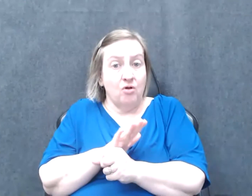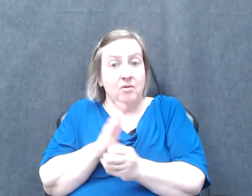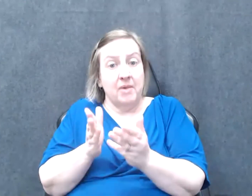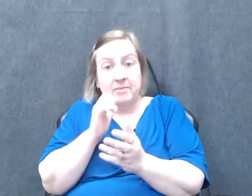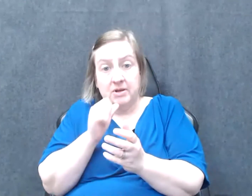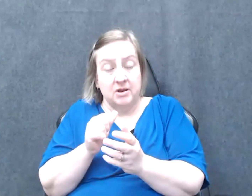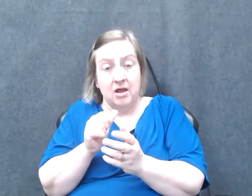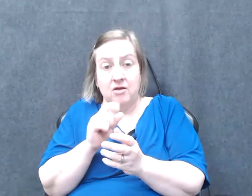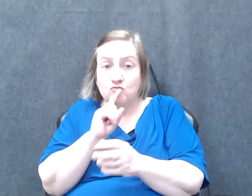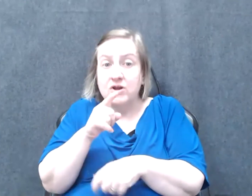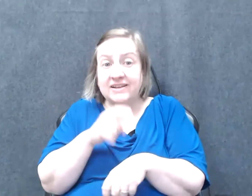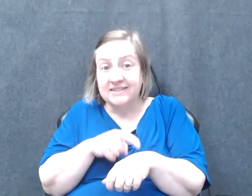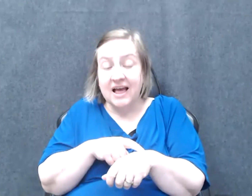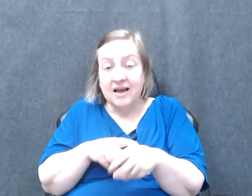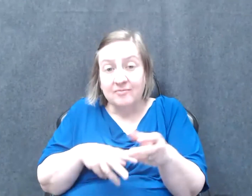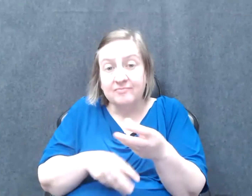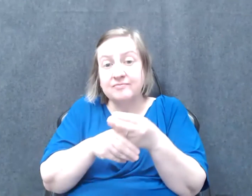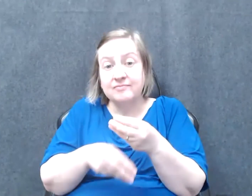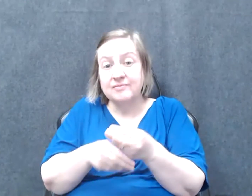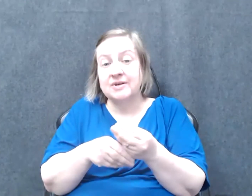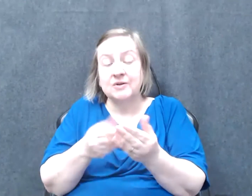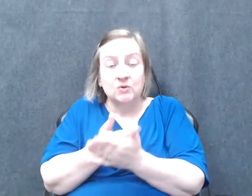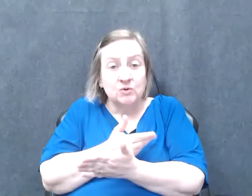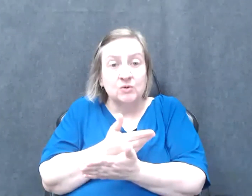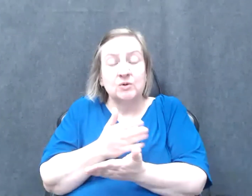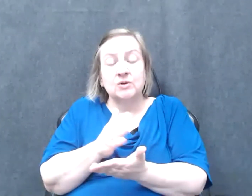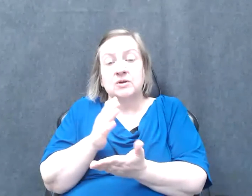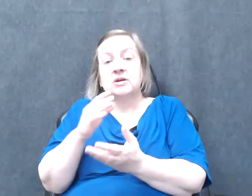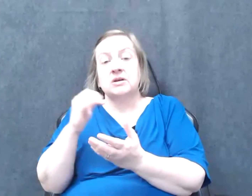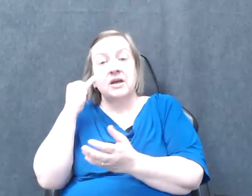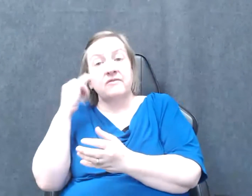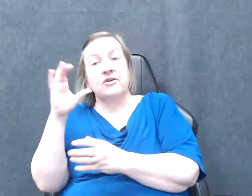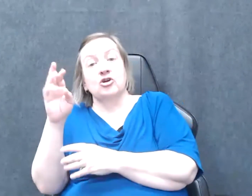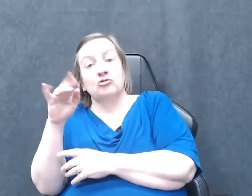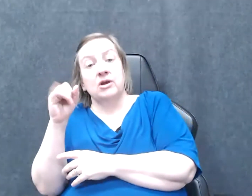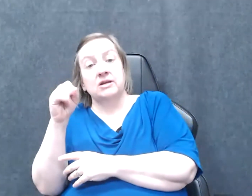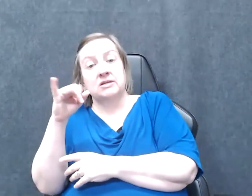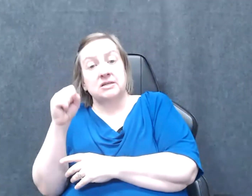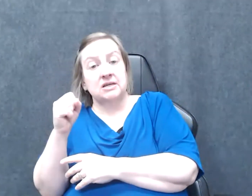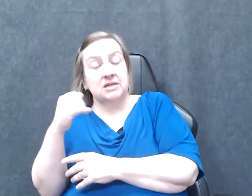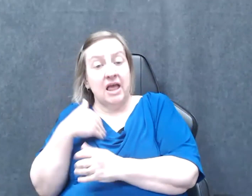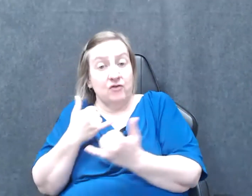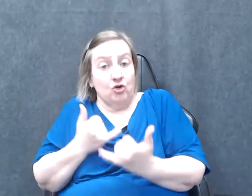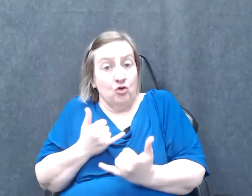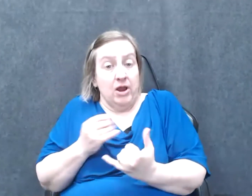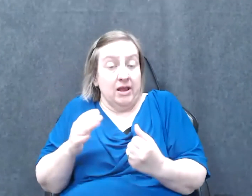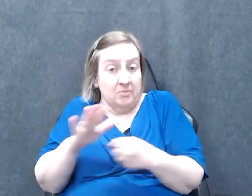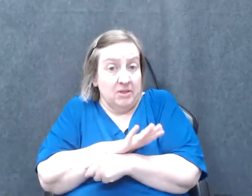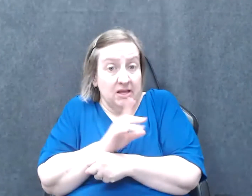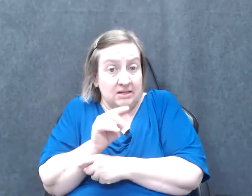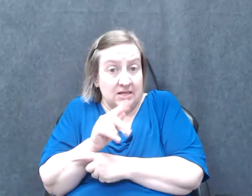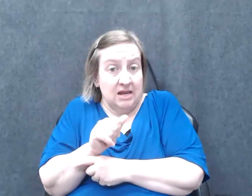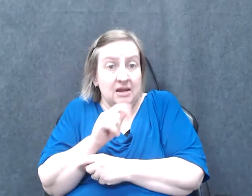real time. And so in a time of crisis, having current and complete data is very